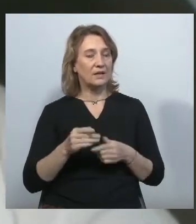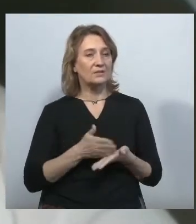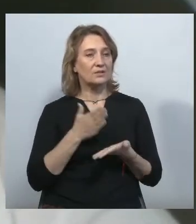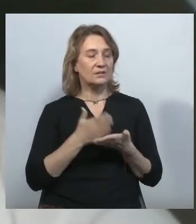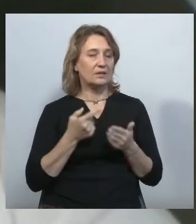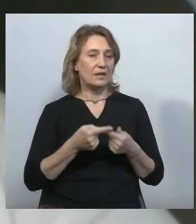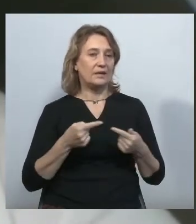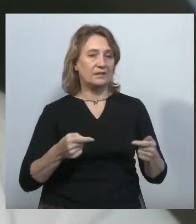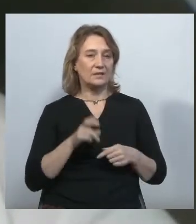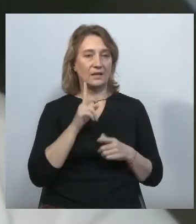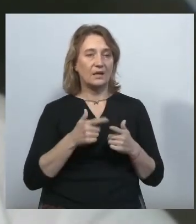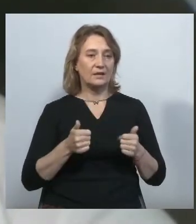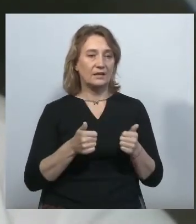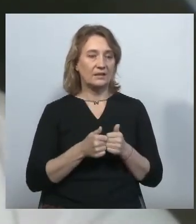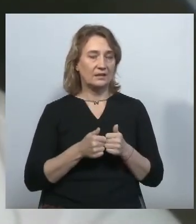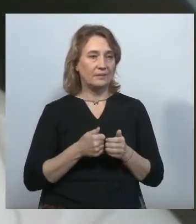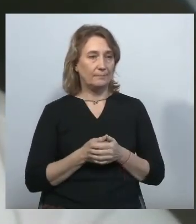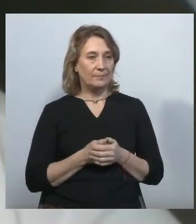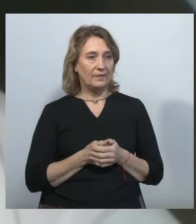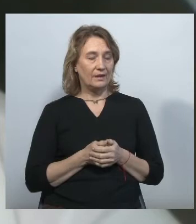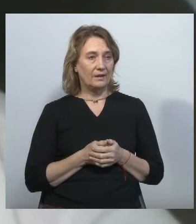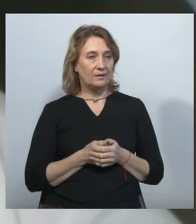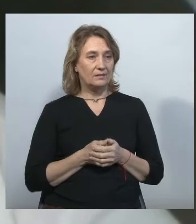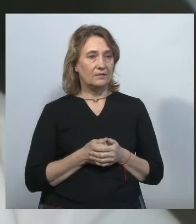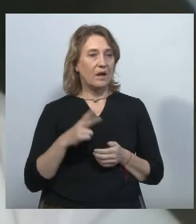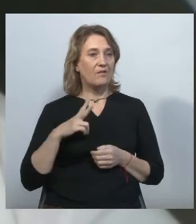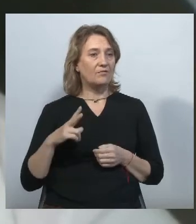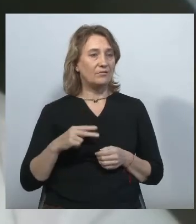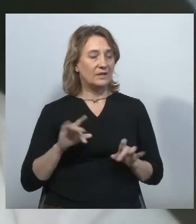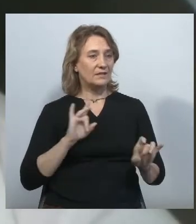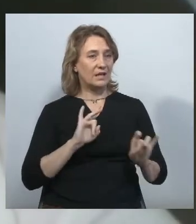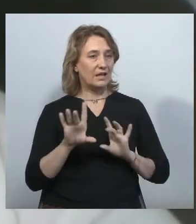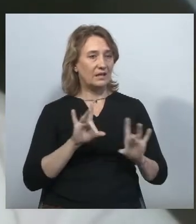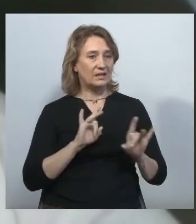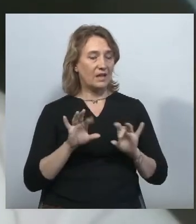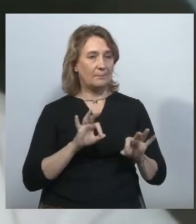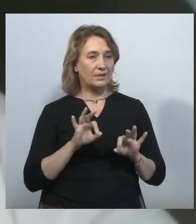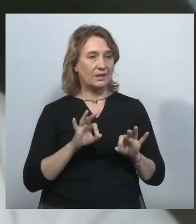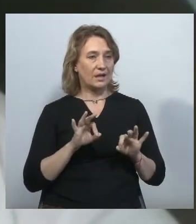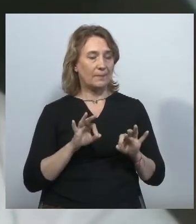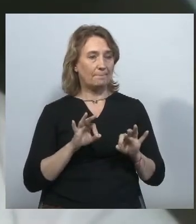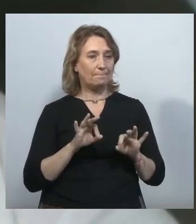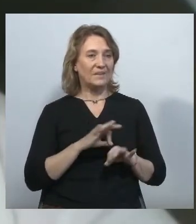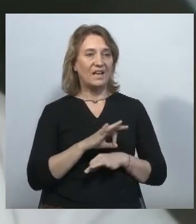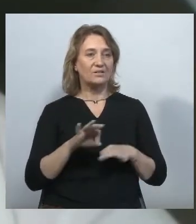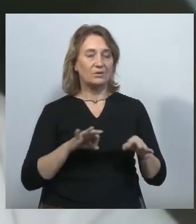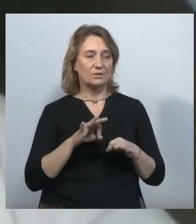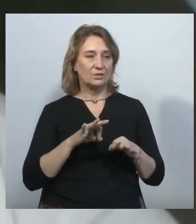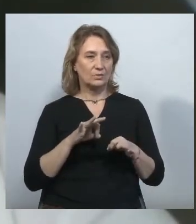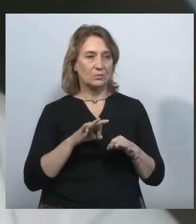a co-regulation mechanism exists in different countries. For example, in France, advertising industry sets